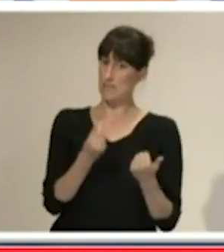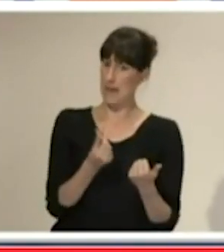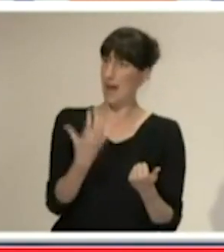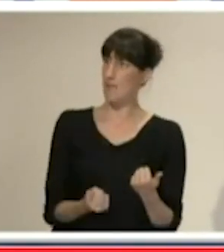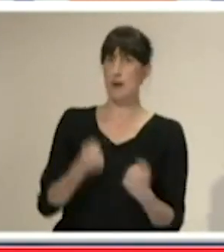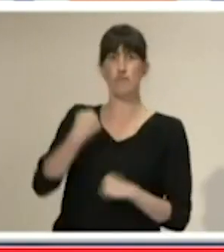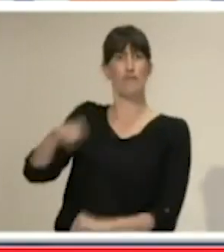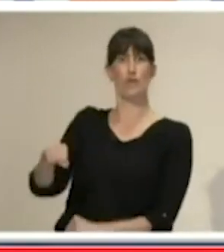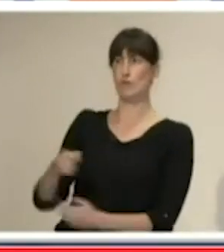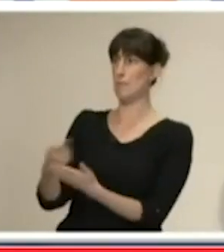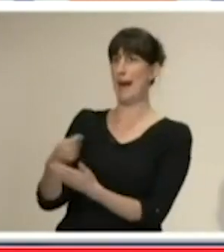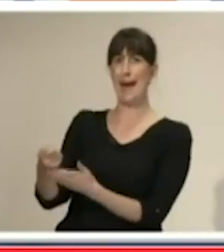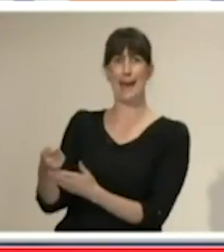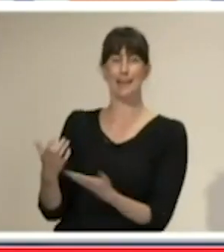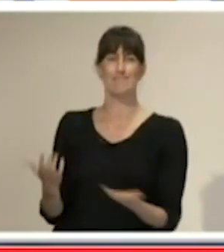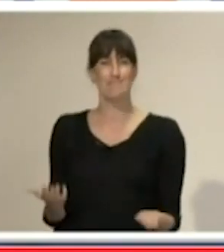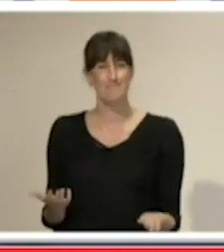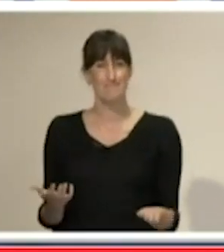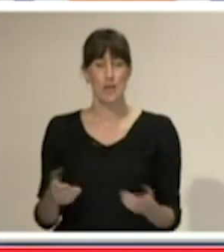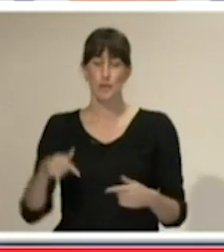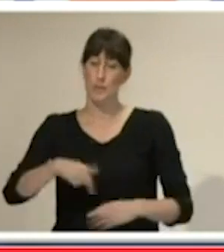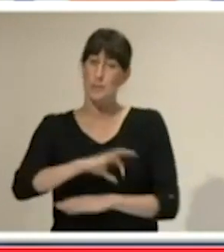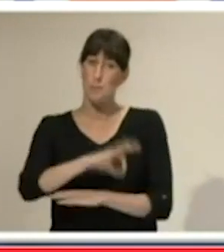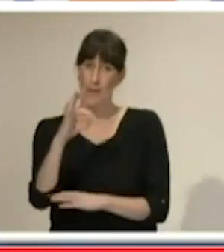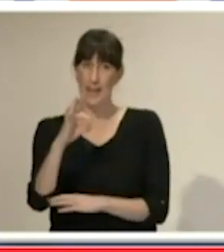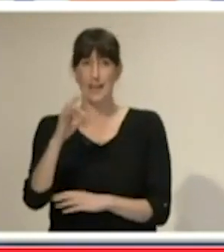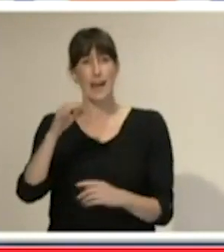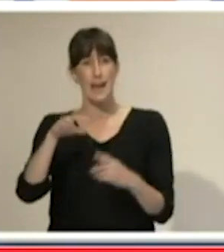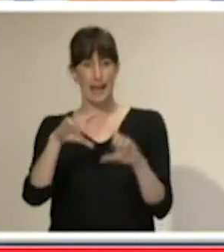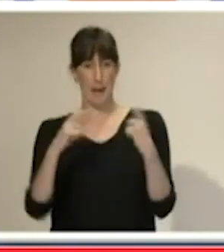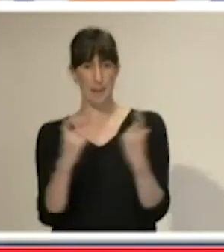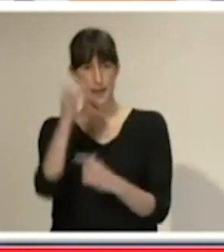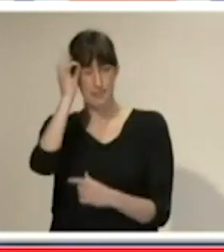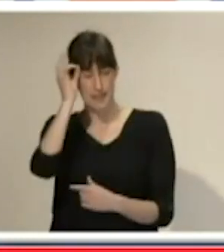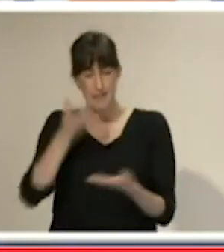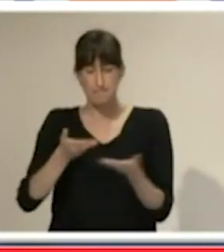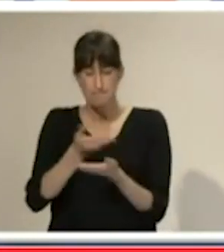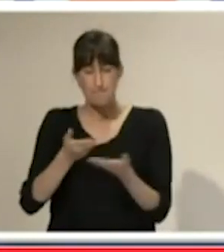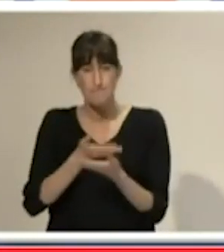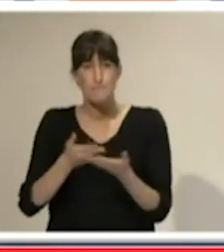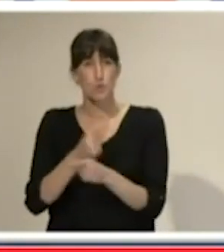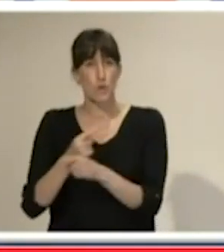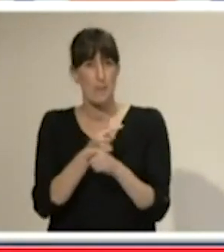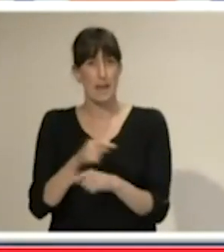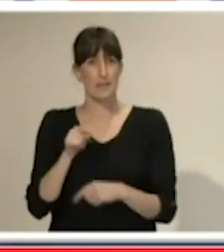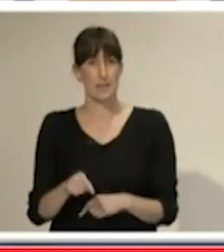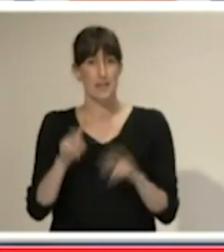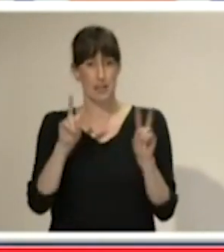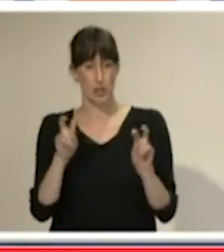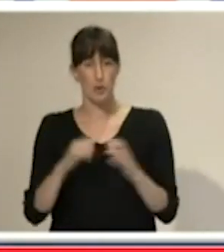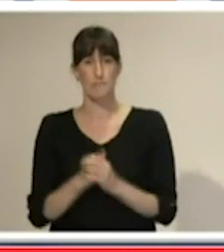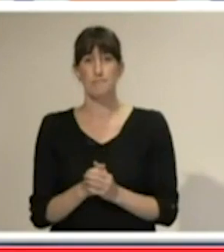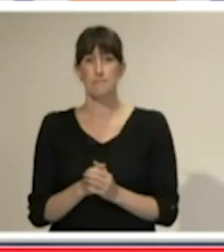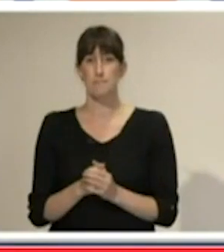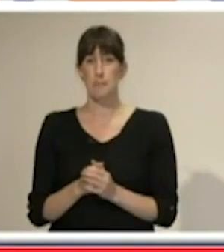other ministers at Cabinet Committee this morning. I can confirm that we are actively working on measures under which parties to a